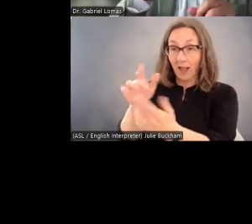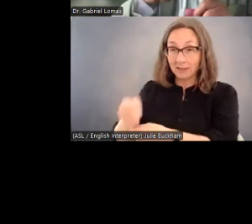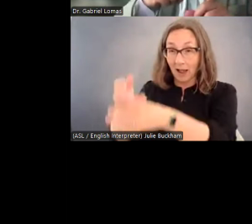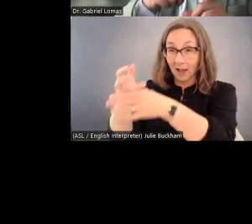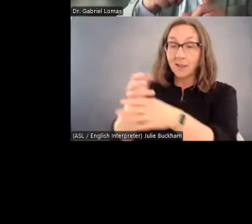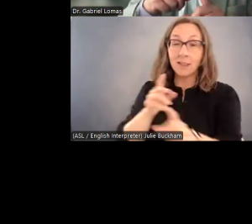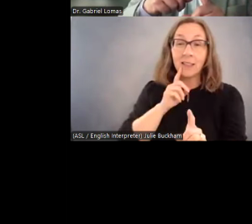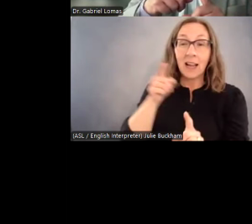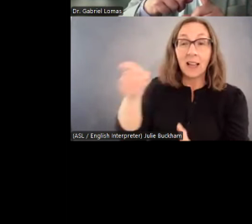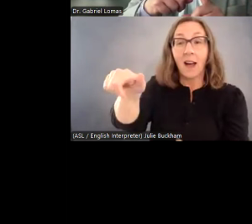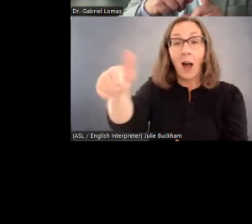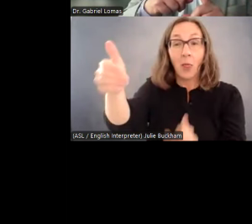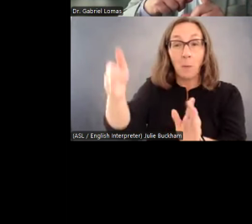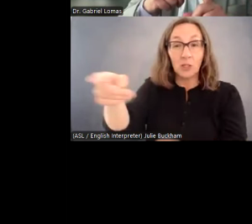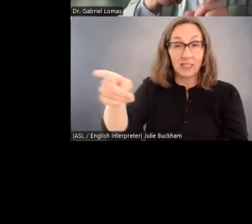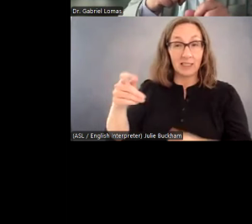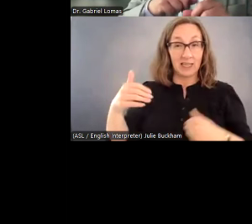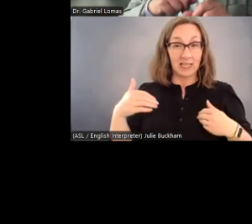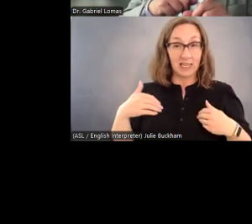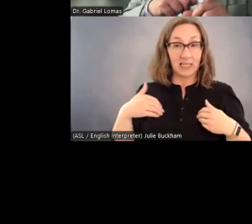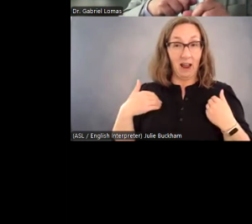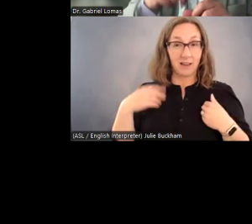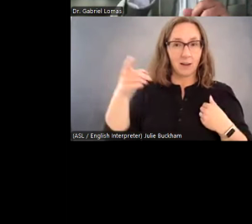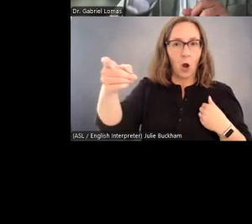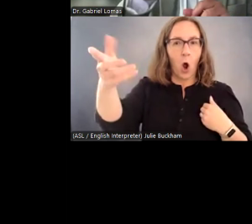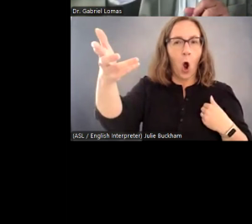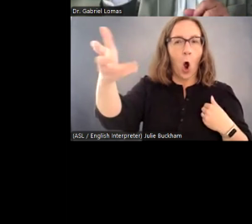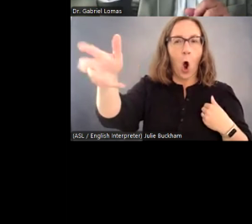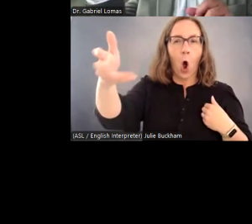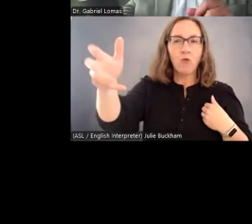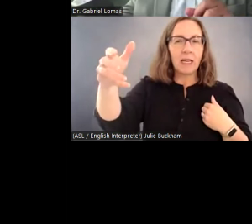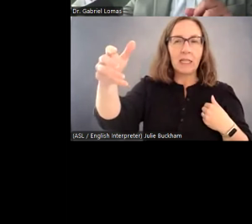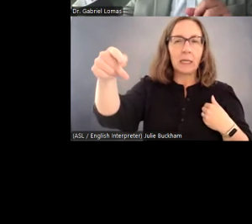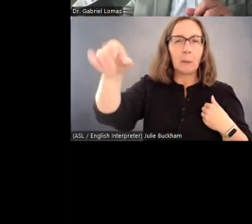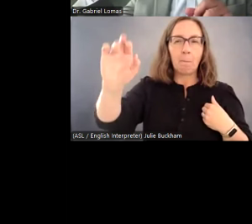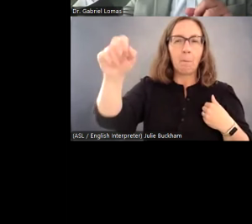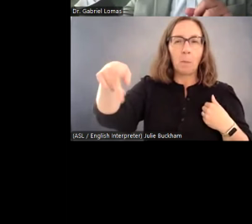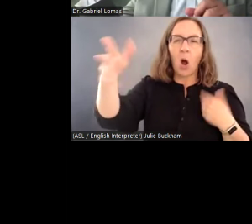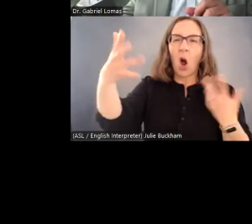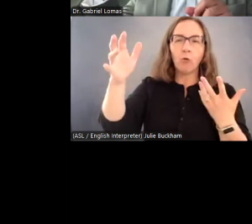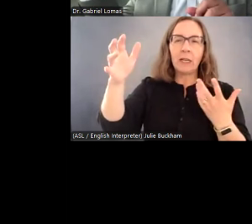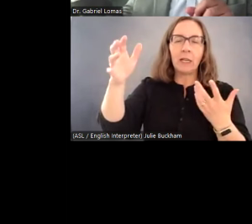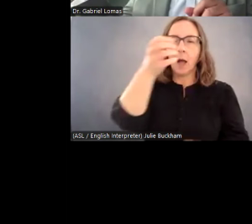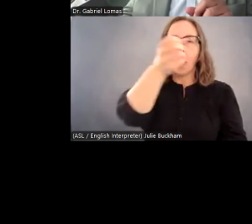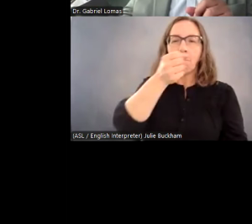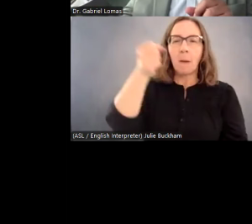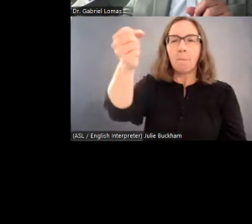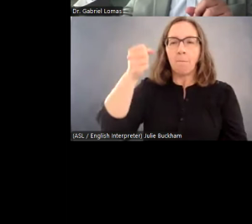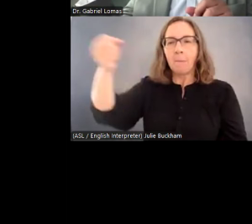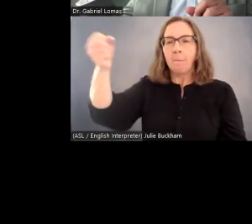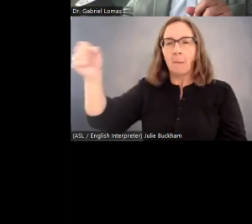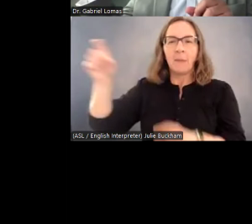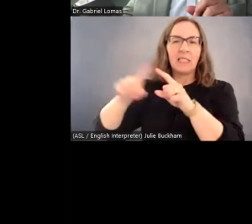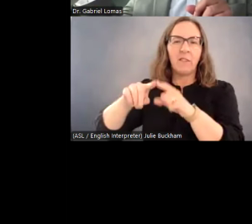that the younger person was already a perpetrator, had bounced around to different group homes and had been in the juvenile